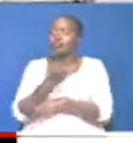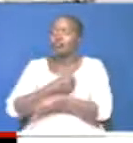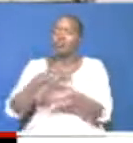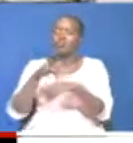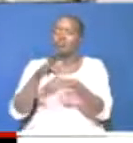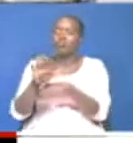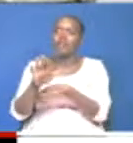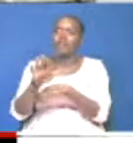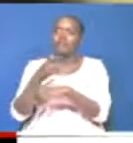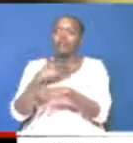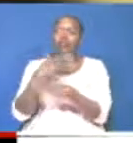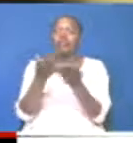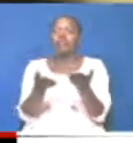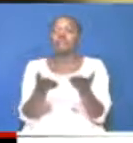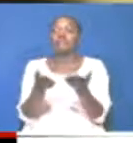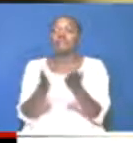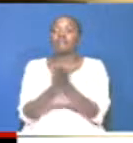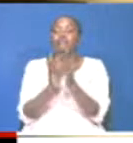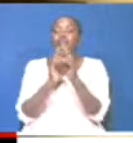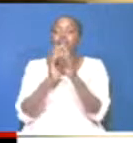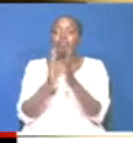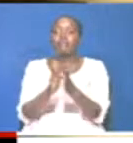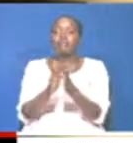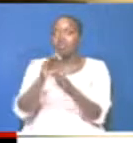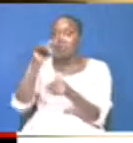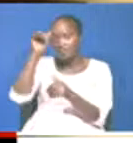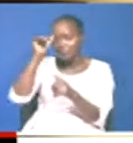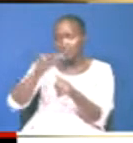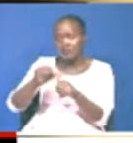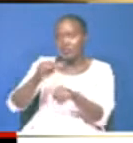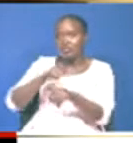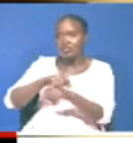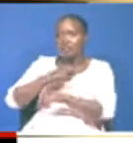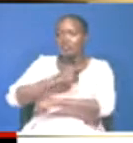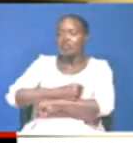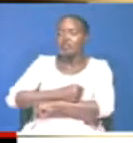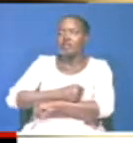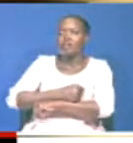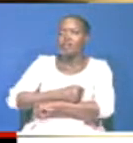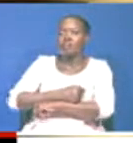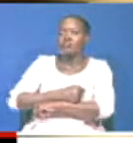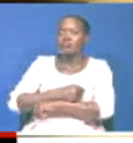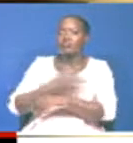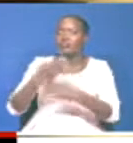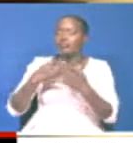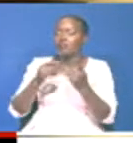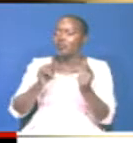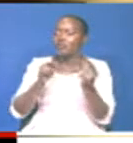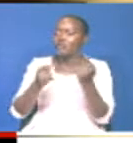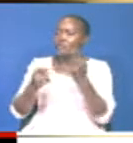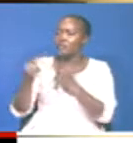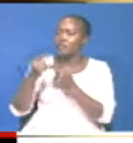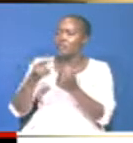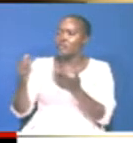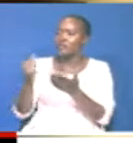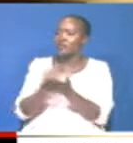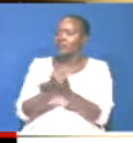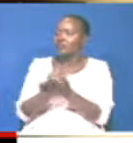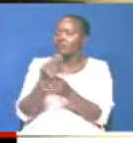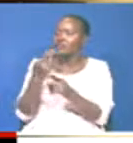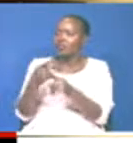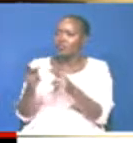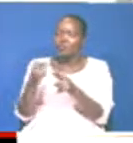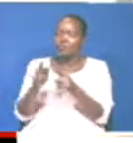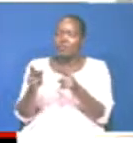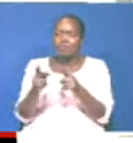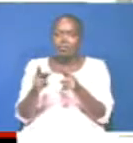I was there as a reporter. Because they remember actually when we were in school, people would come to be recruited when we were actually in Form 2. After Kwelele